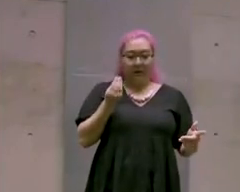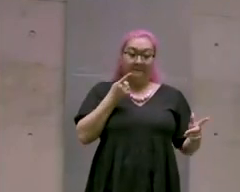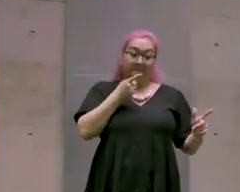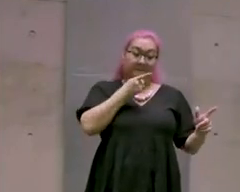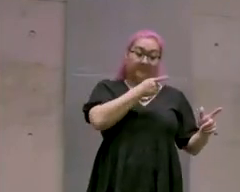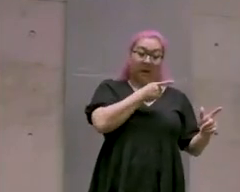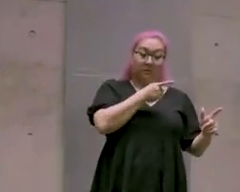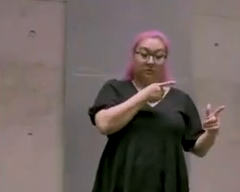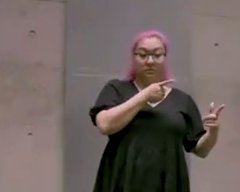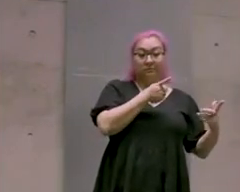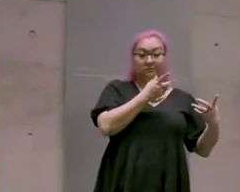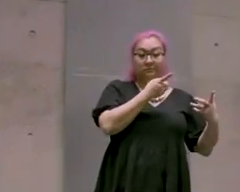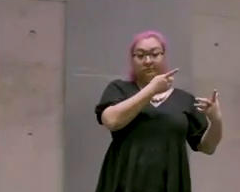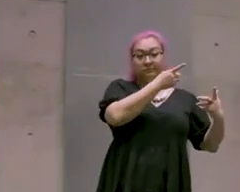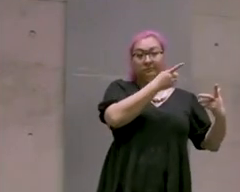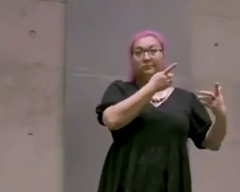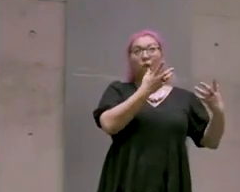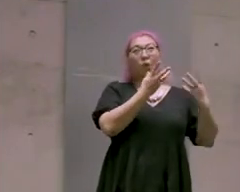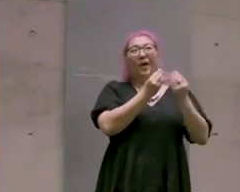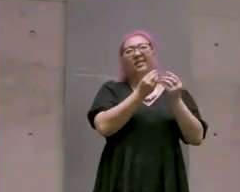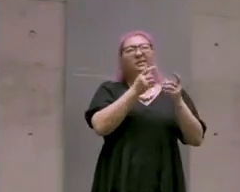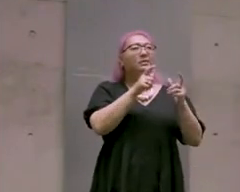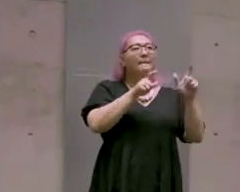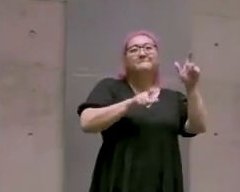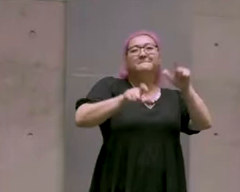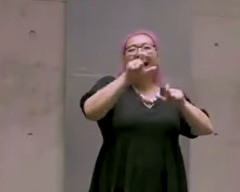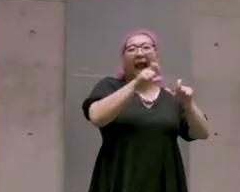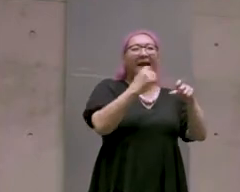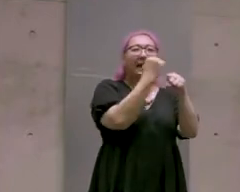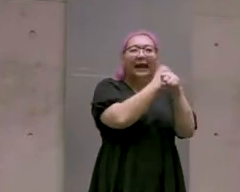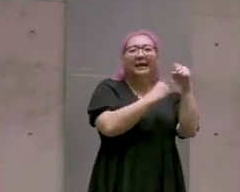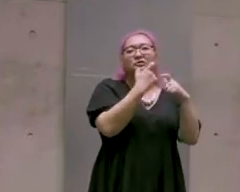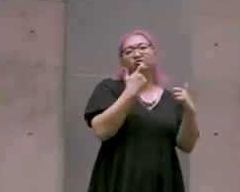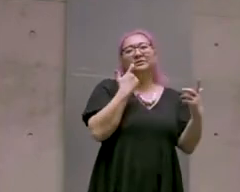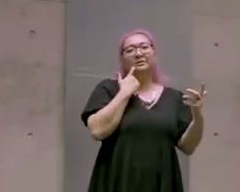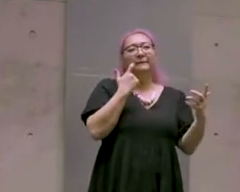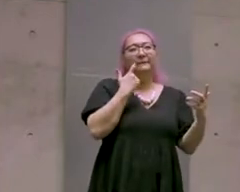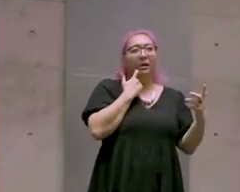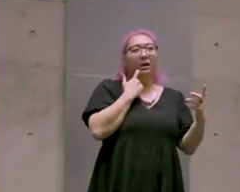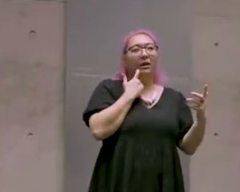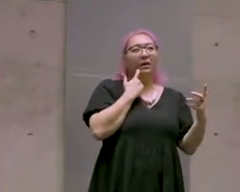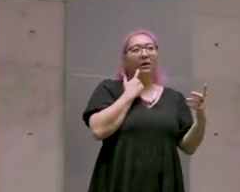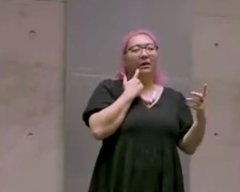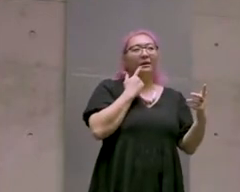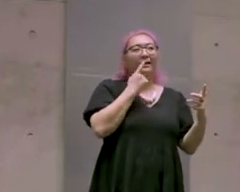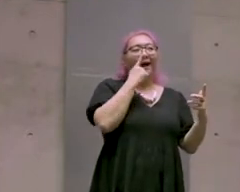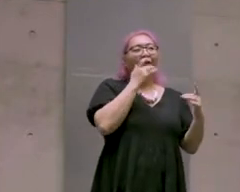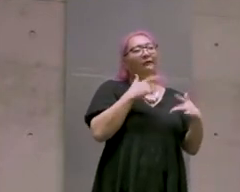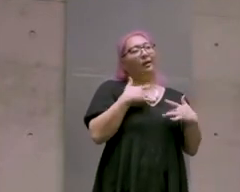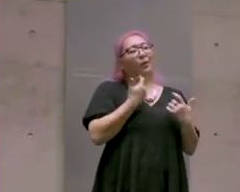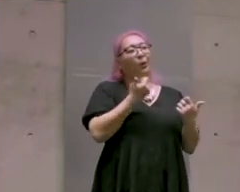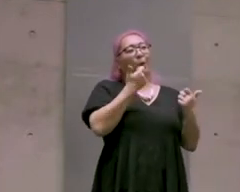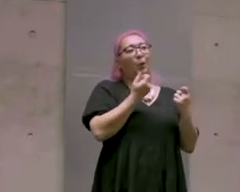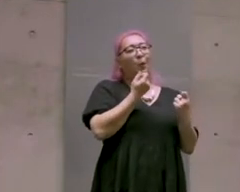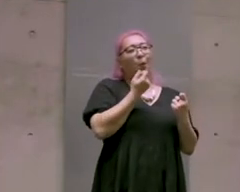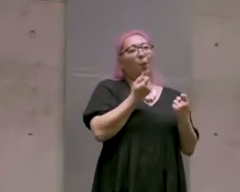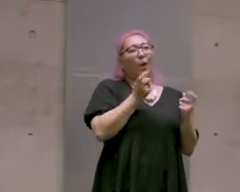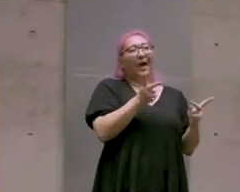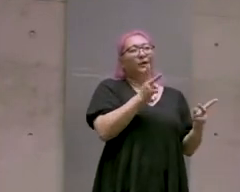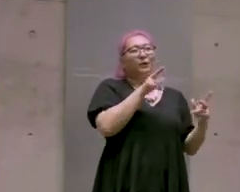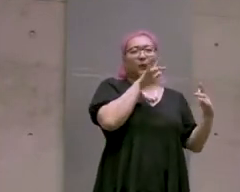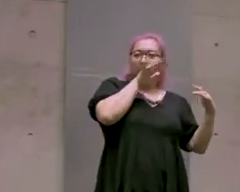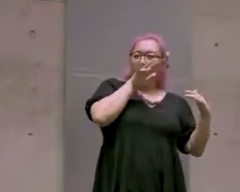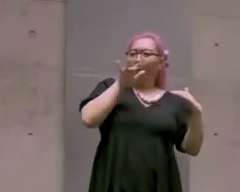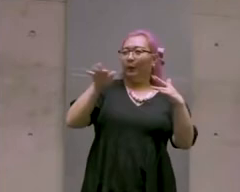with the mechanics, make people feel a certain way about the different rectangles. And I thought that that was something I could get